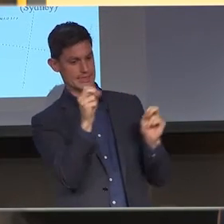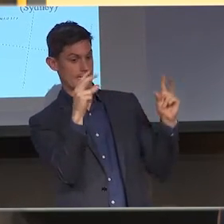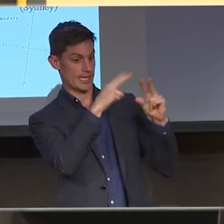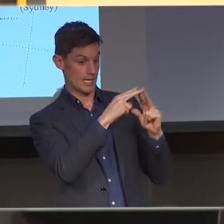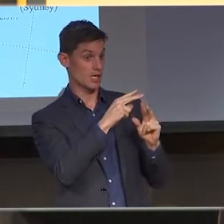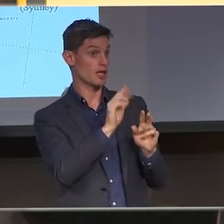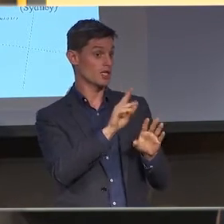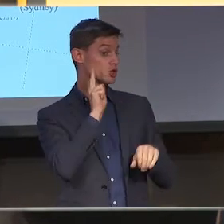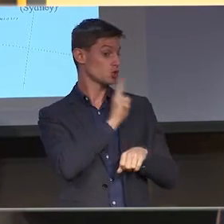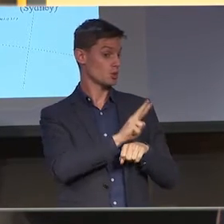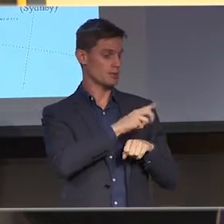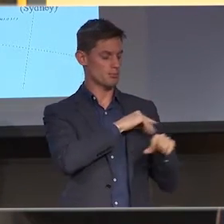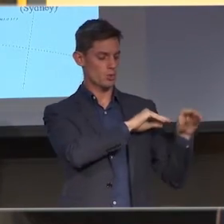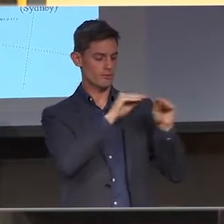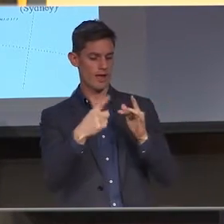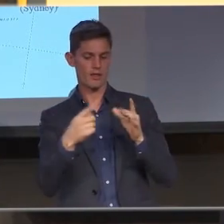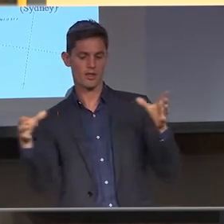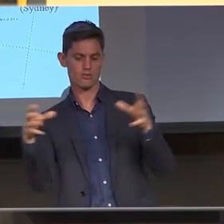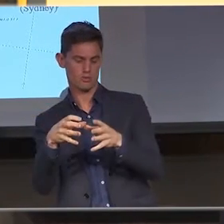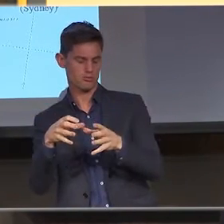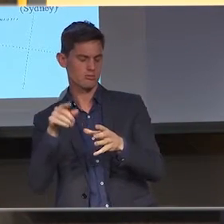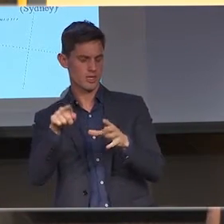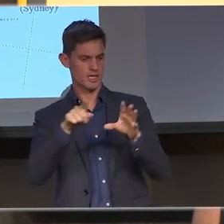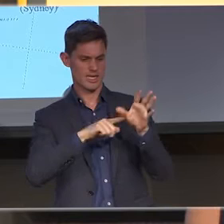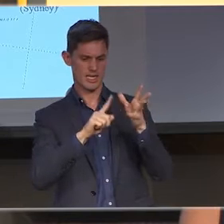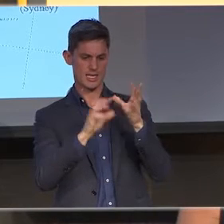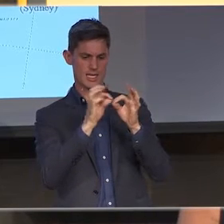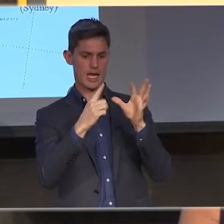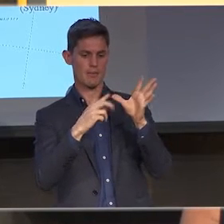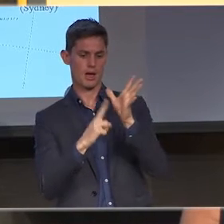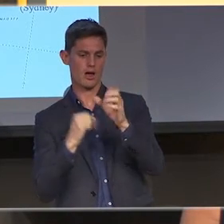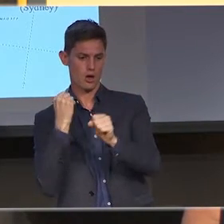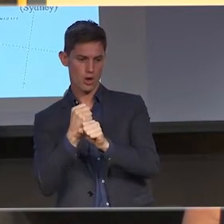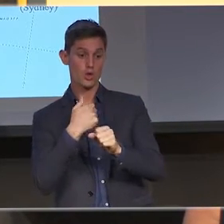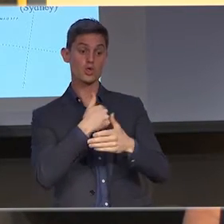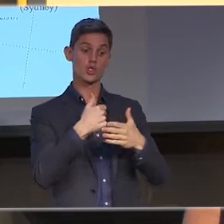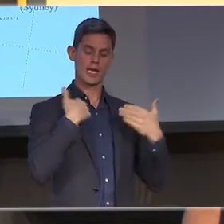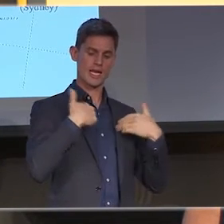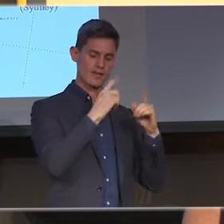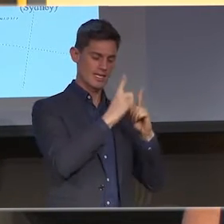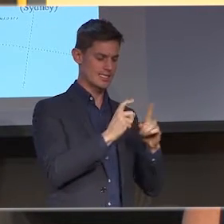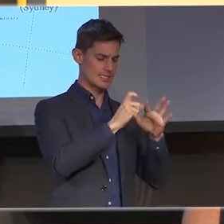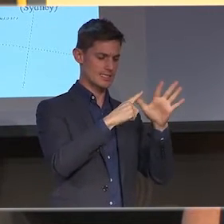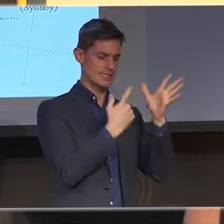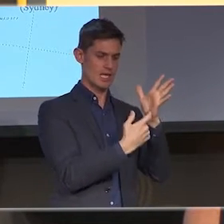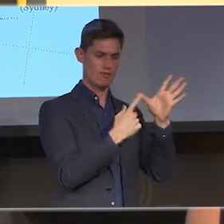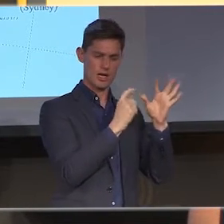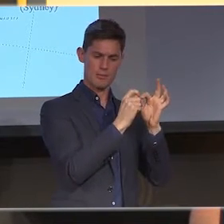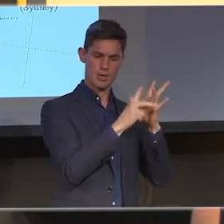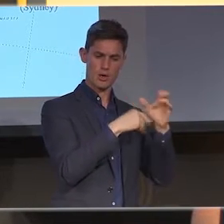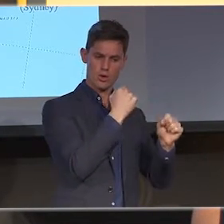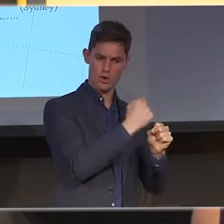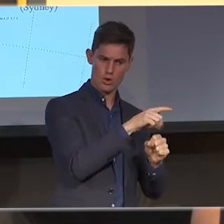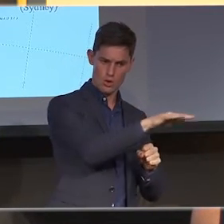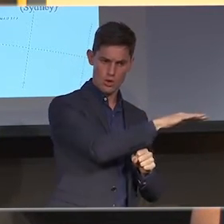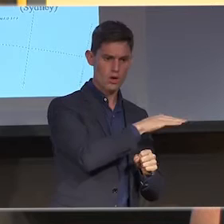weeks ago when I moved to Yuggera country, I spent most of my life living on the land of the Dharawal out near La Perouse. My heart